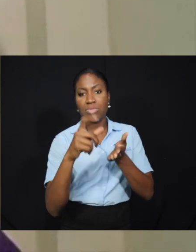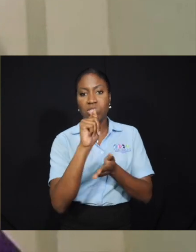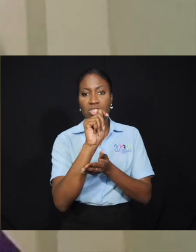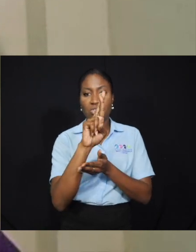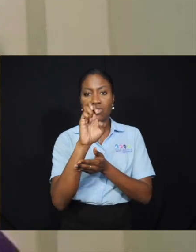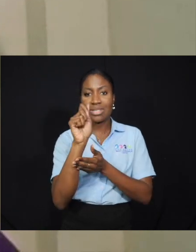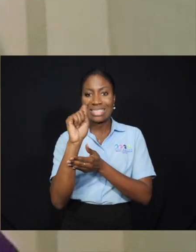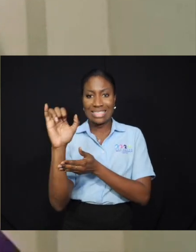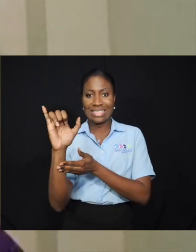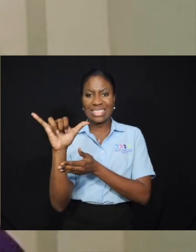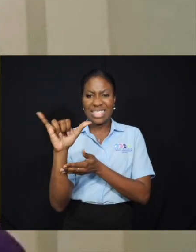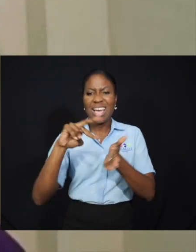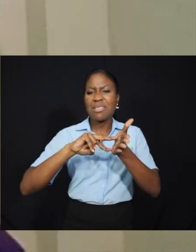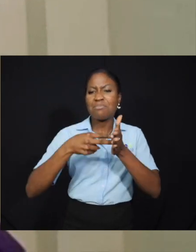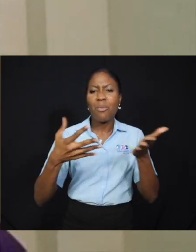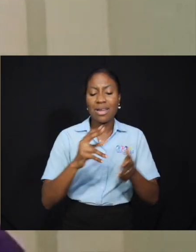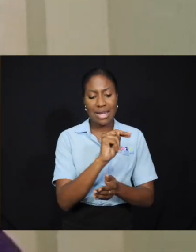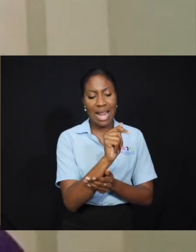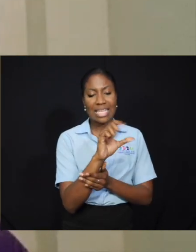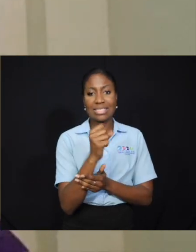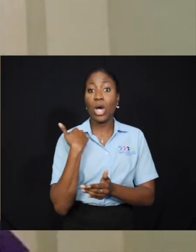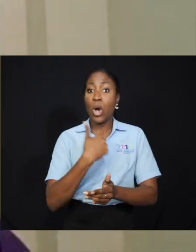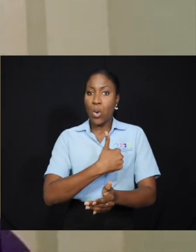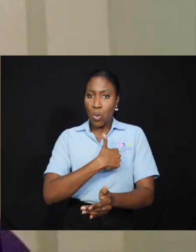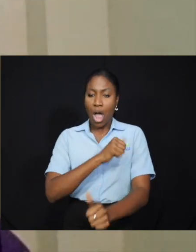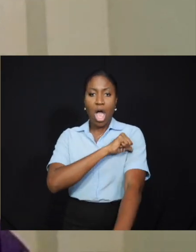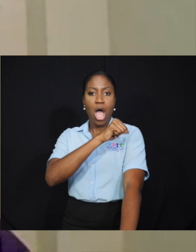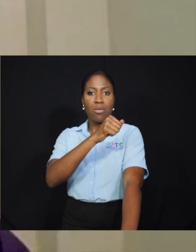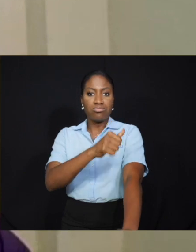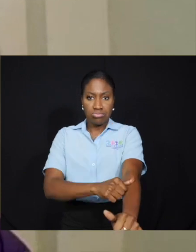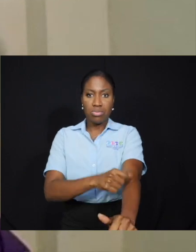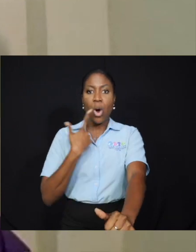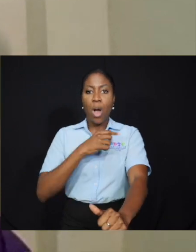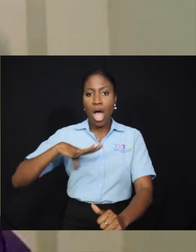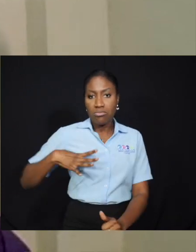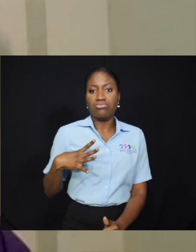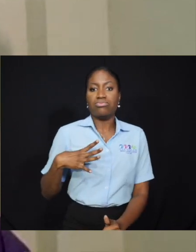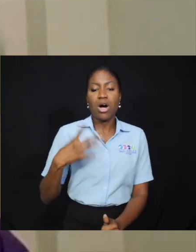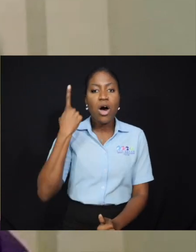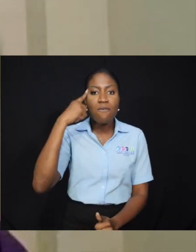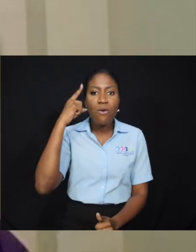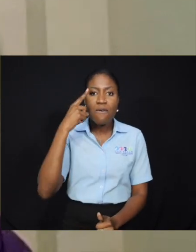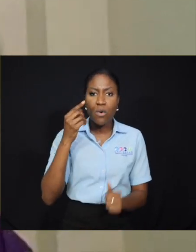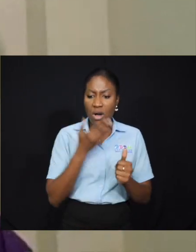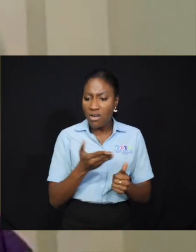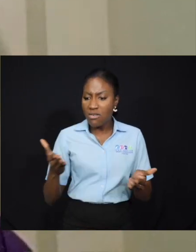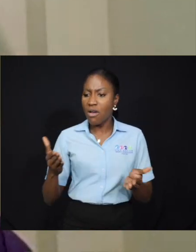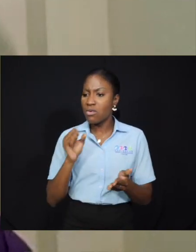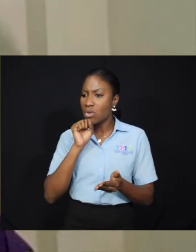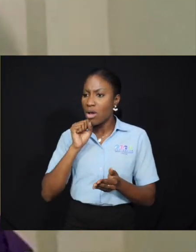the Marrakesh Treaty. The Marrakesh Treaty places NALIS as the authorized authority